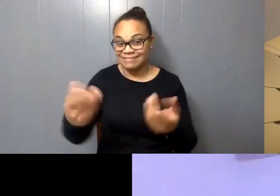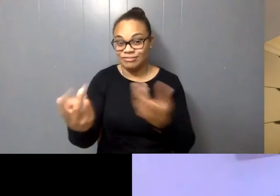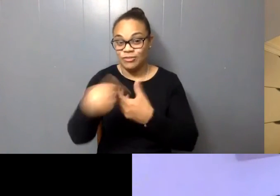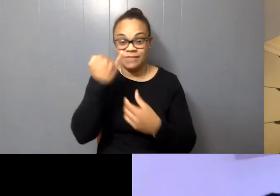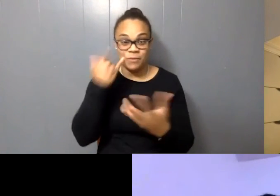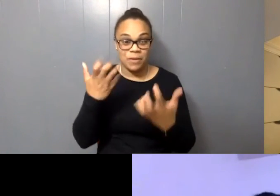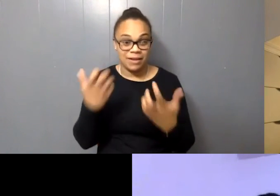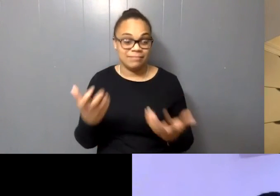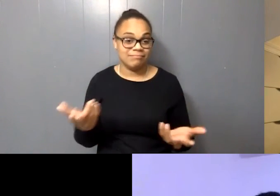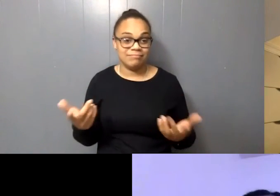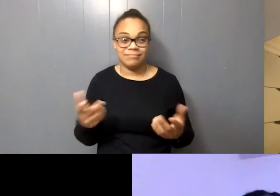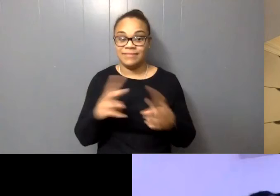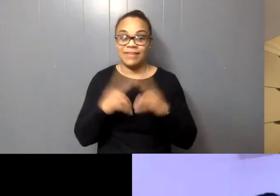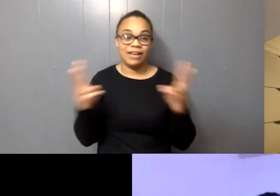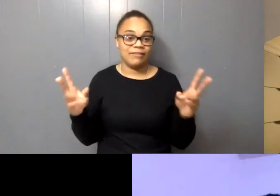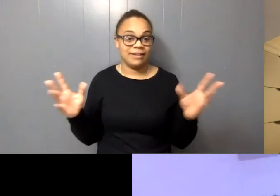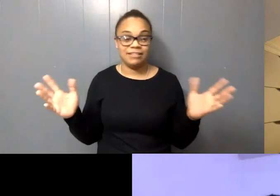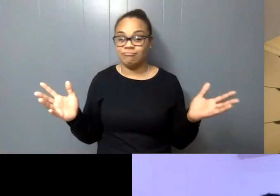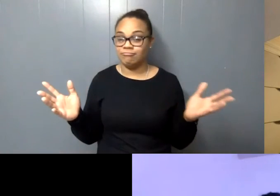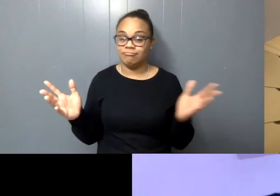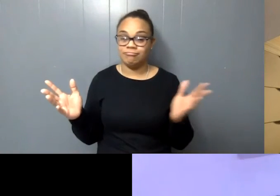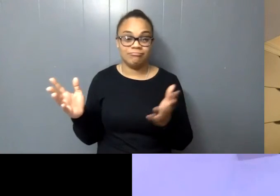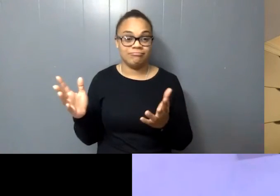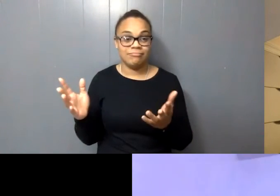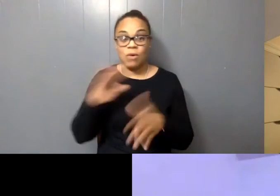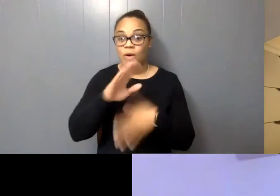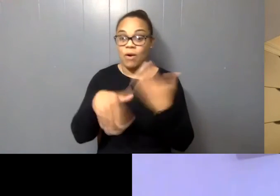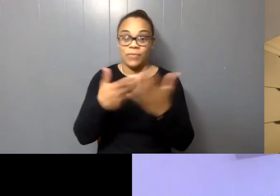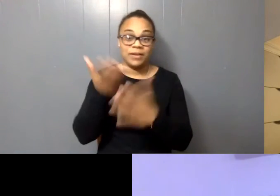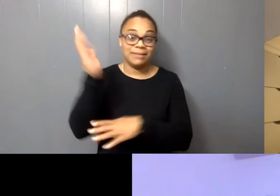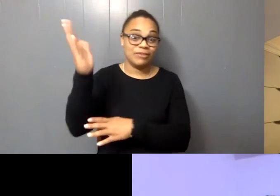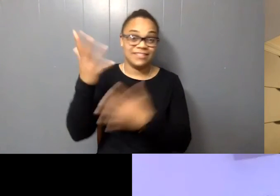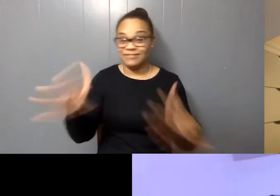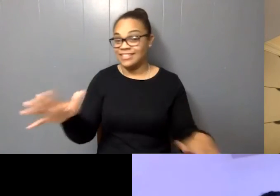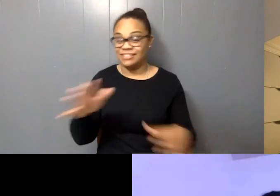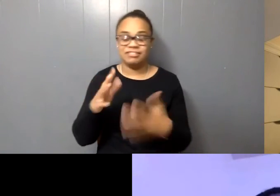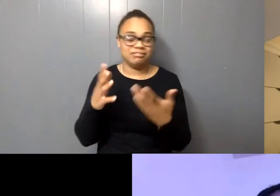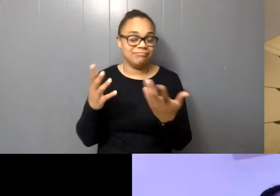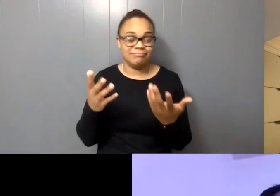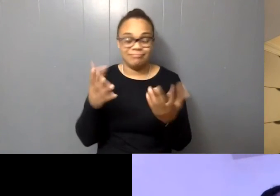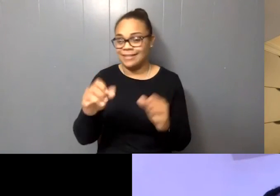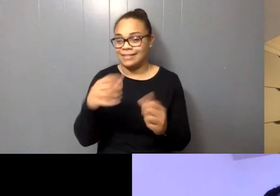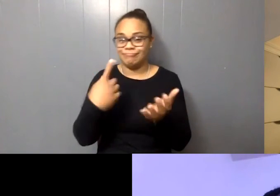the whole professional, straightforward. It's over. Talk about anything you want right now.